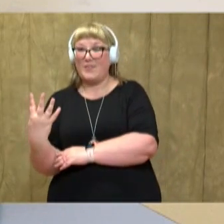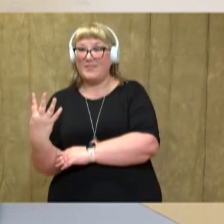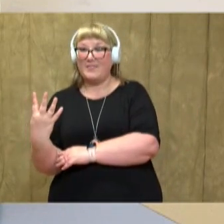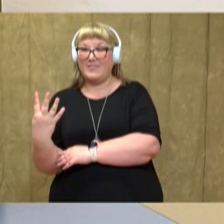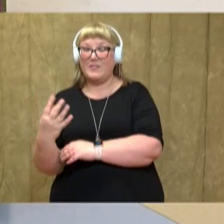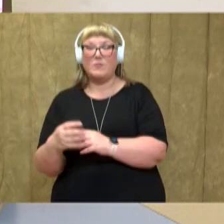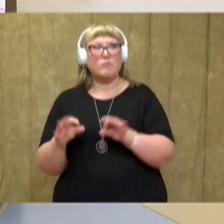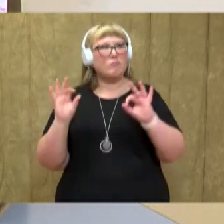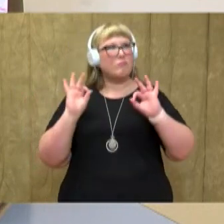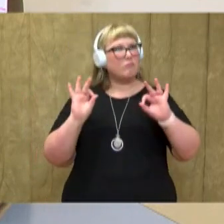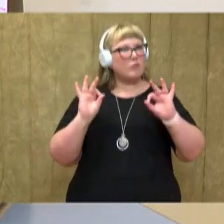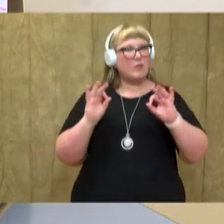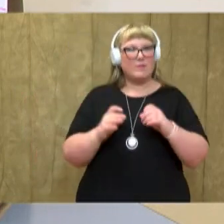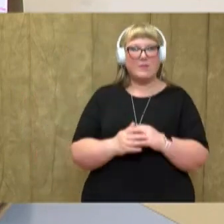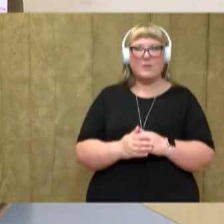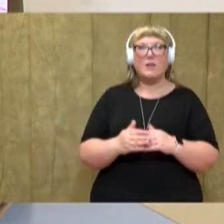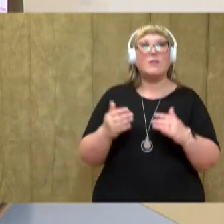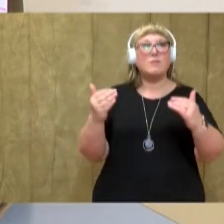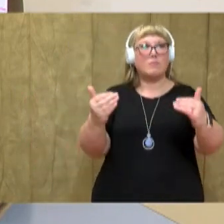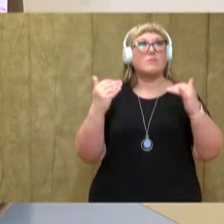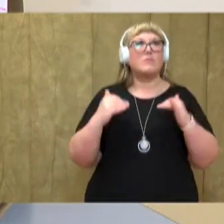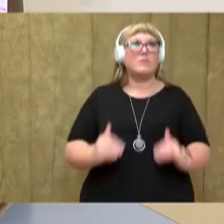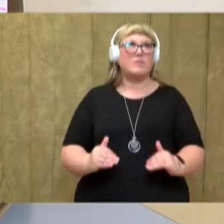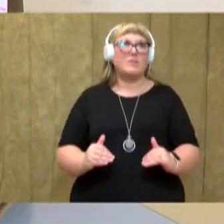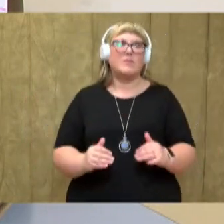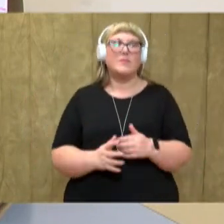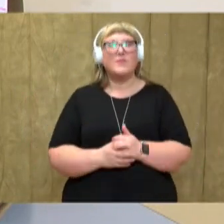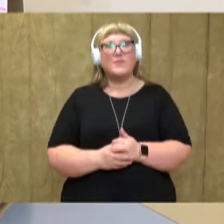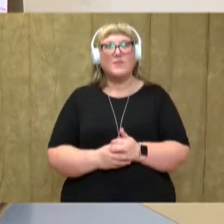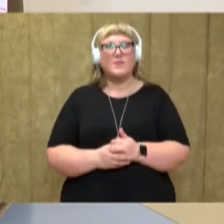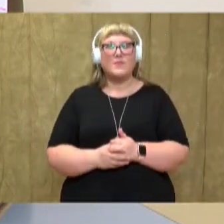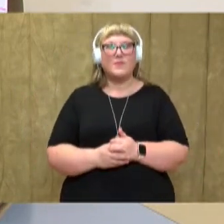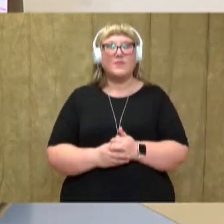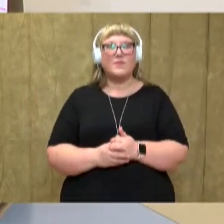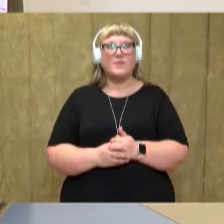4. Excellent job. Let's try a different one.